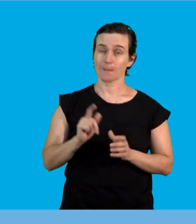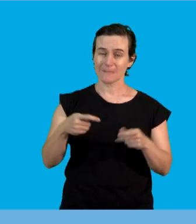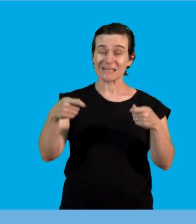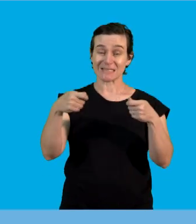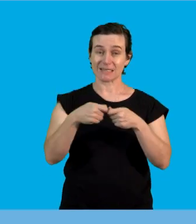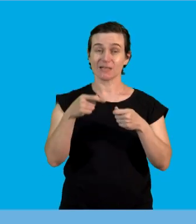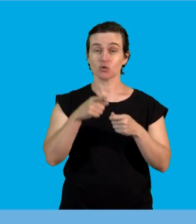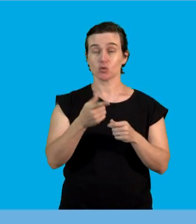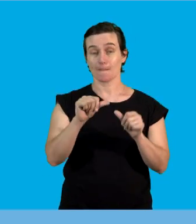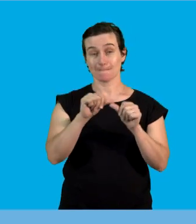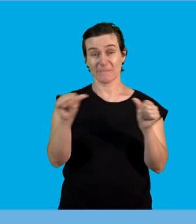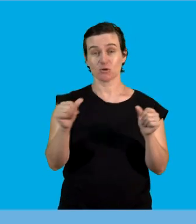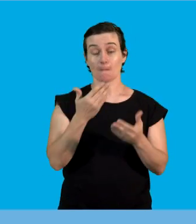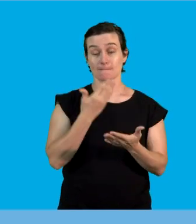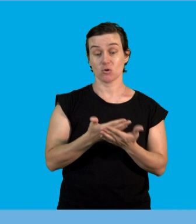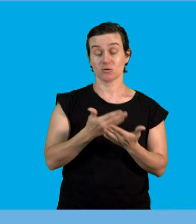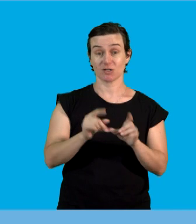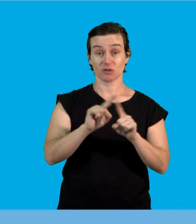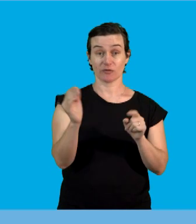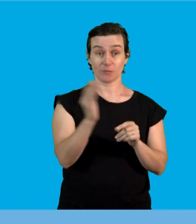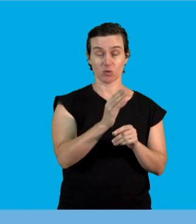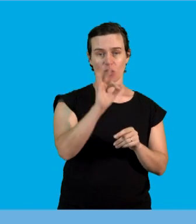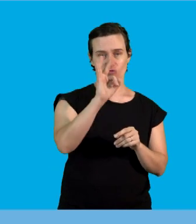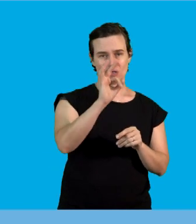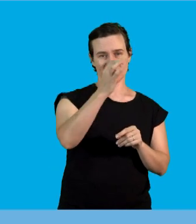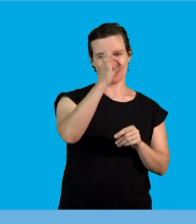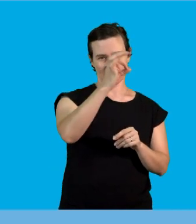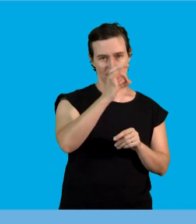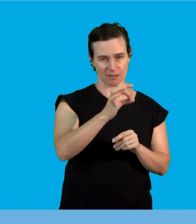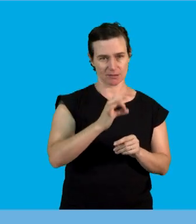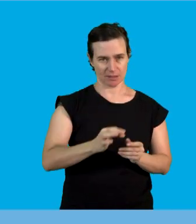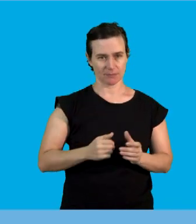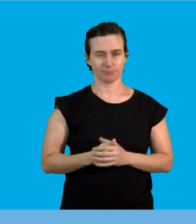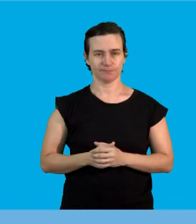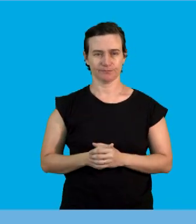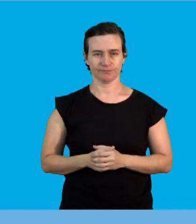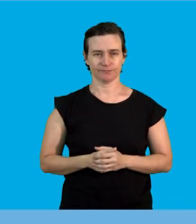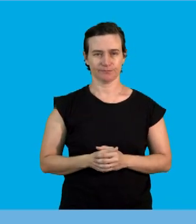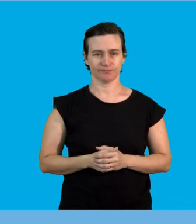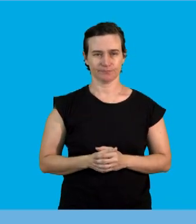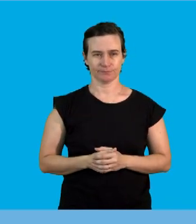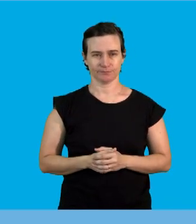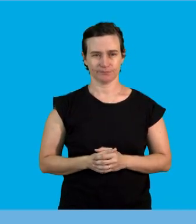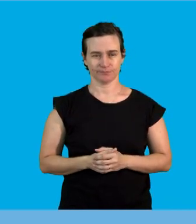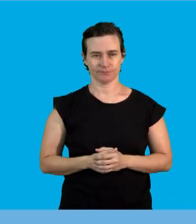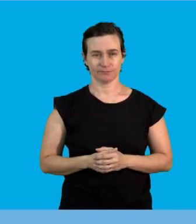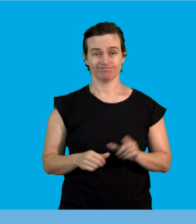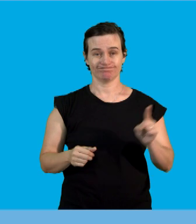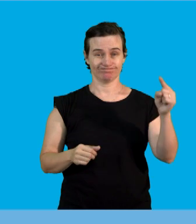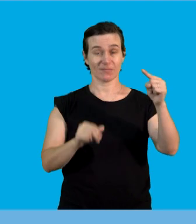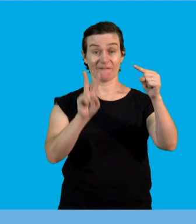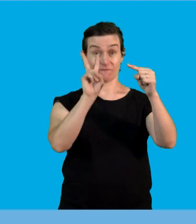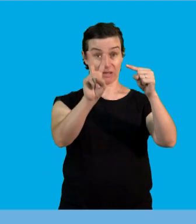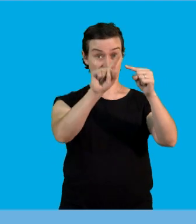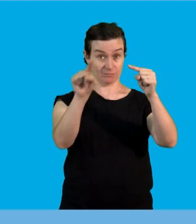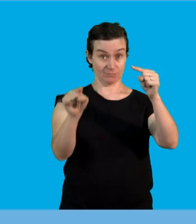connected to measure the potential difference across the 3 cells. So we're going to connect our potential difference here, denoted